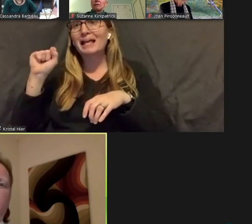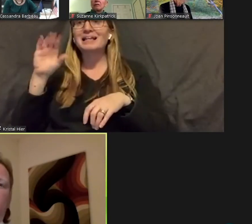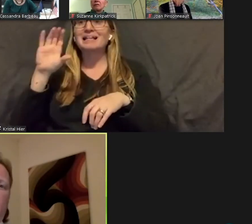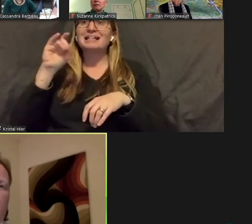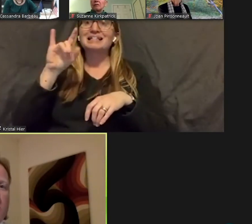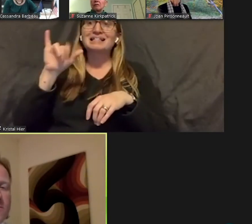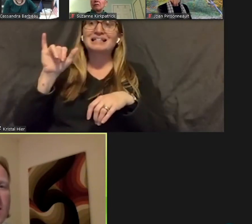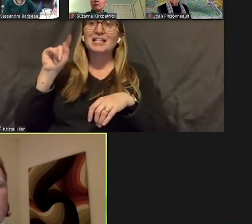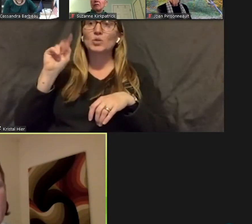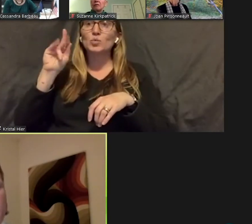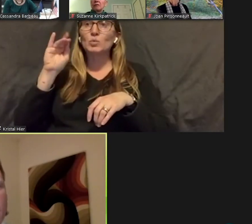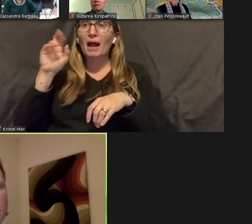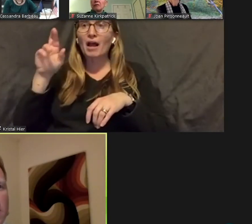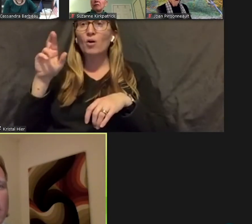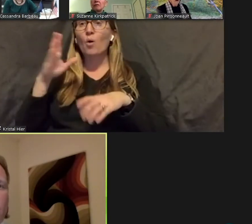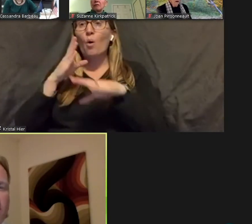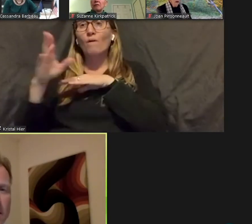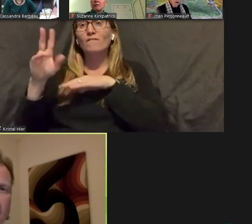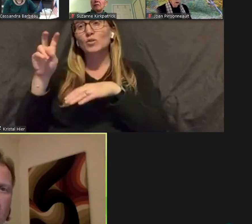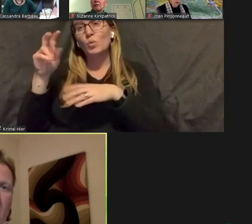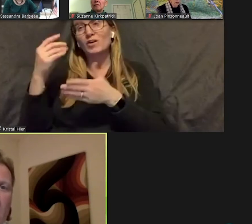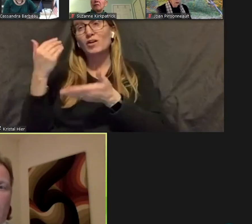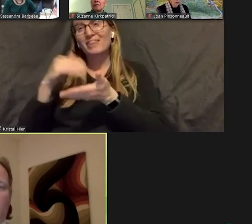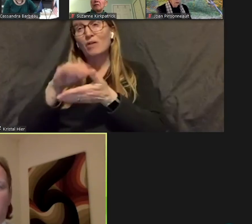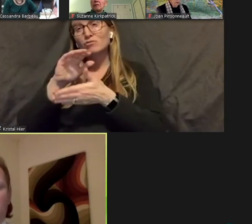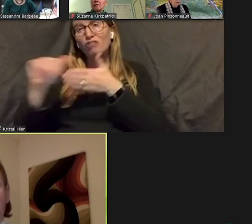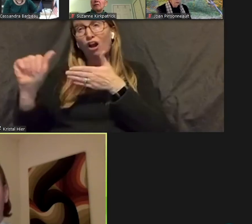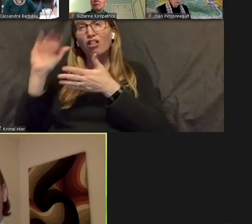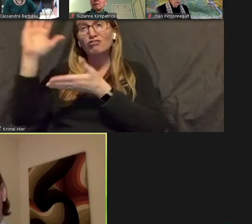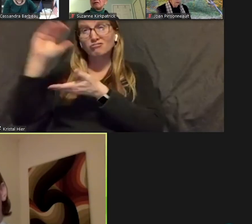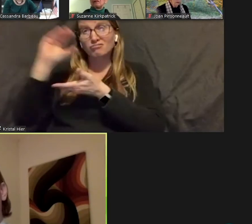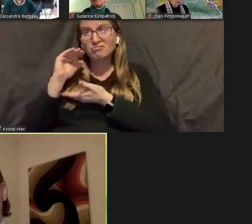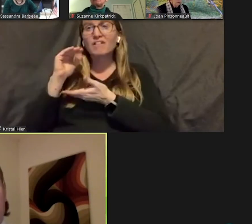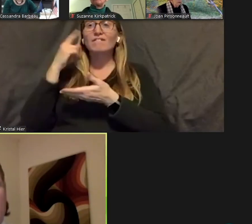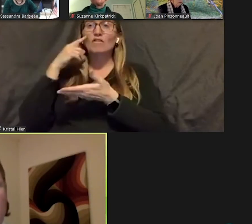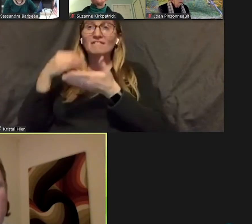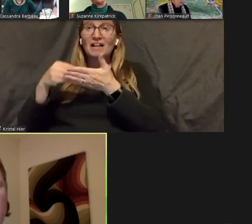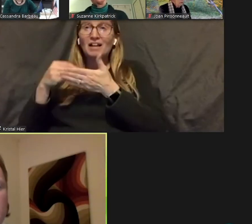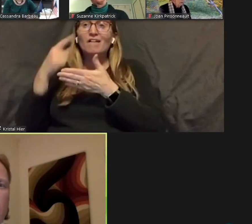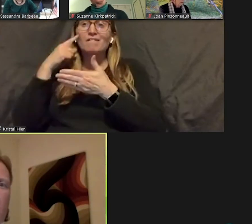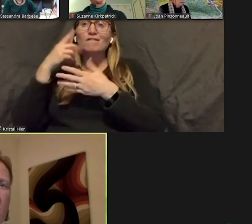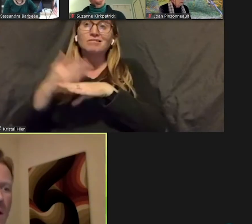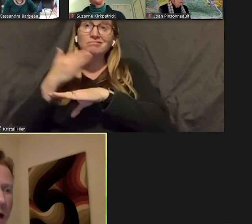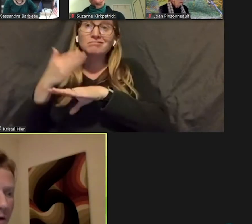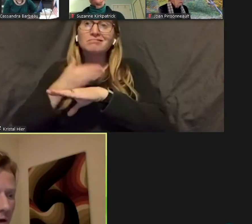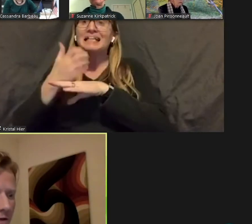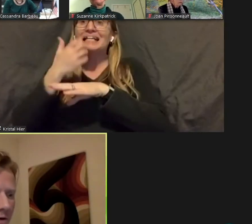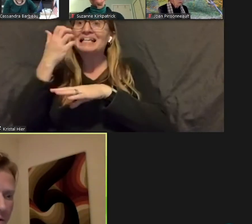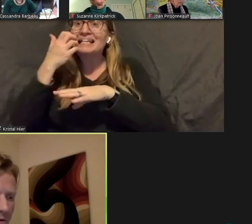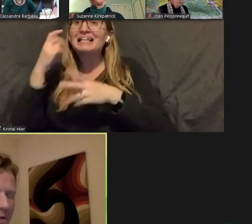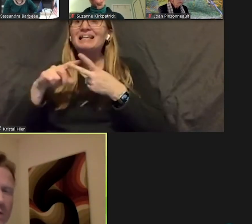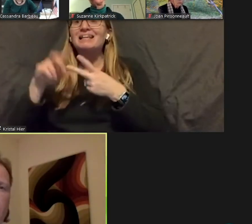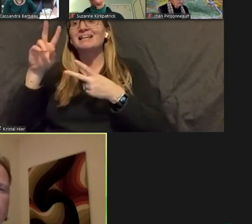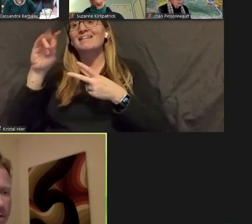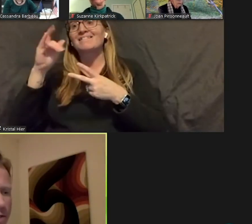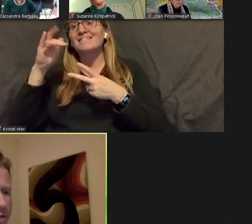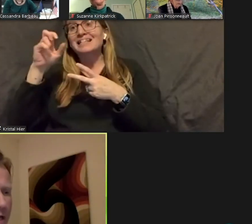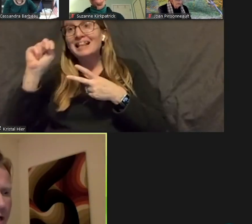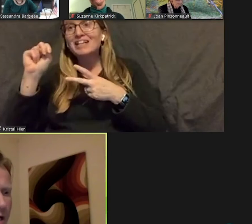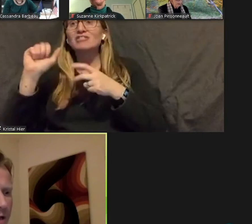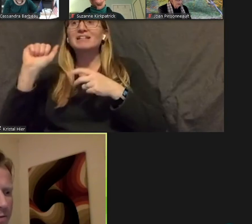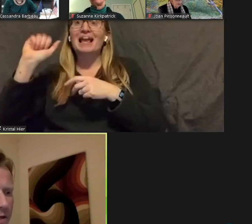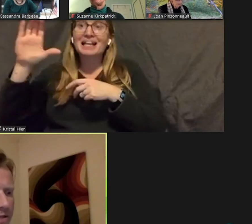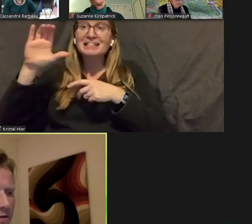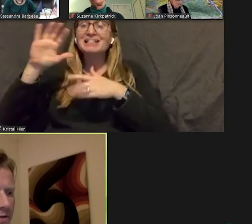over $200,000 of funding came in to make investments in the heating, ventilation, air conditioning systems on the Union Street